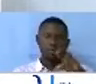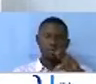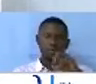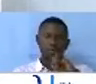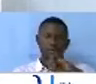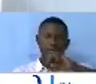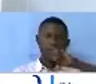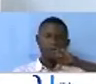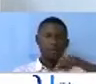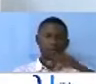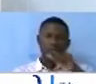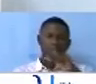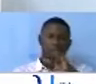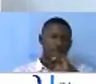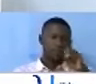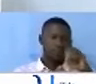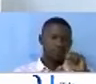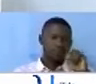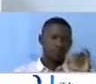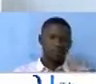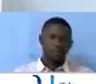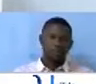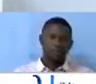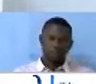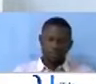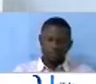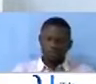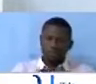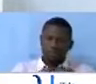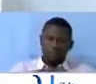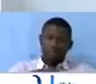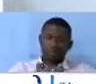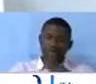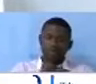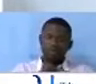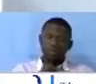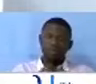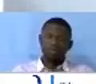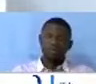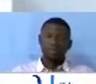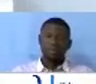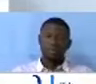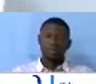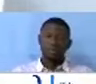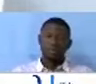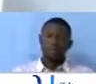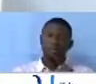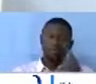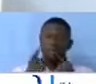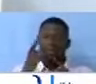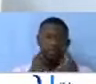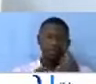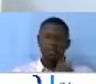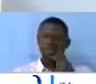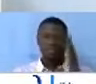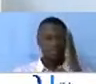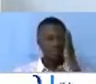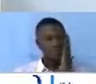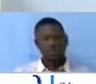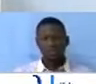crying bitterly. So I just entered and I said to him, General, like this is the name I used to call him, General.